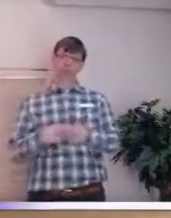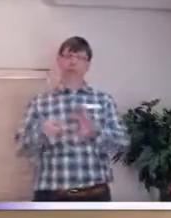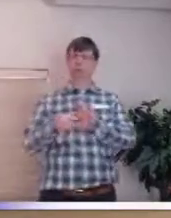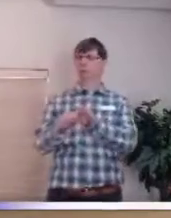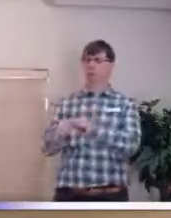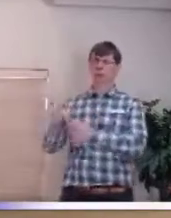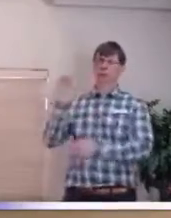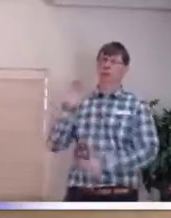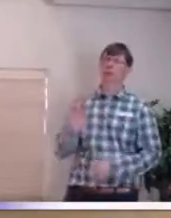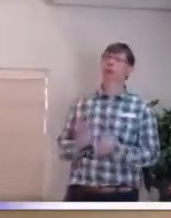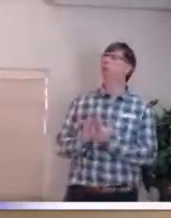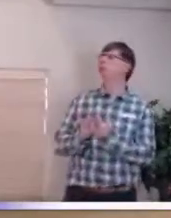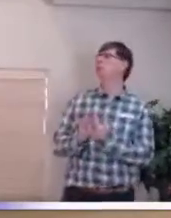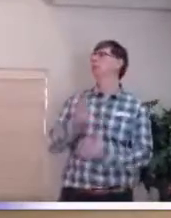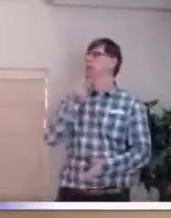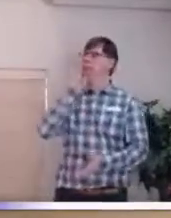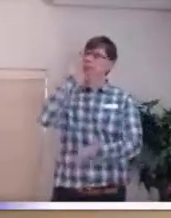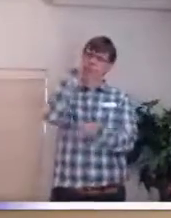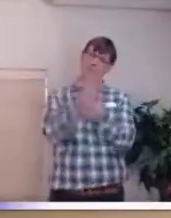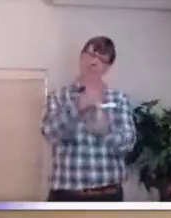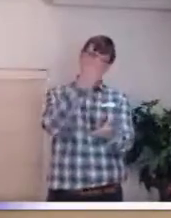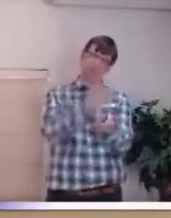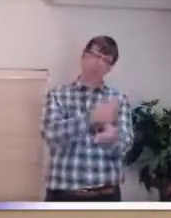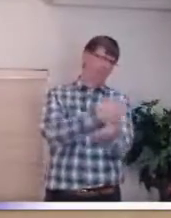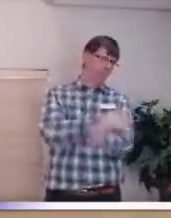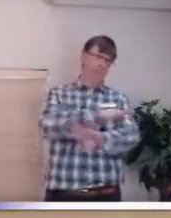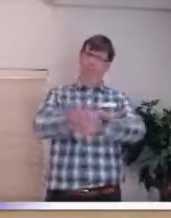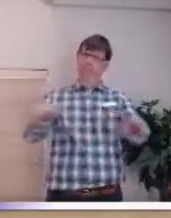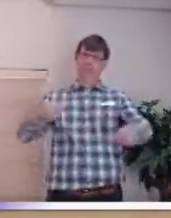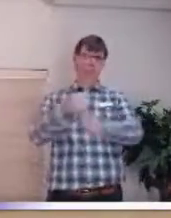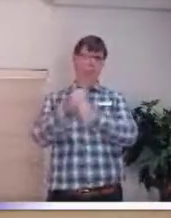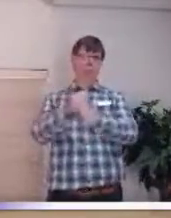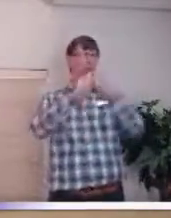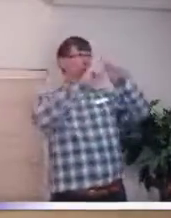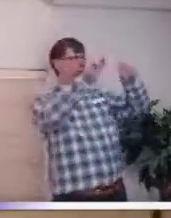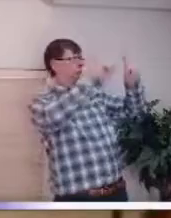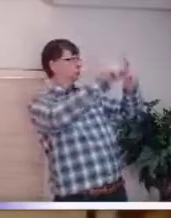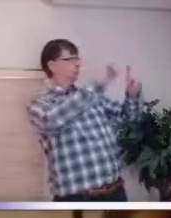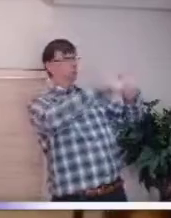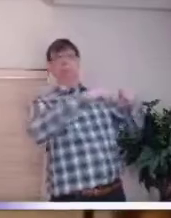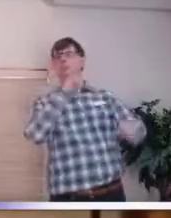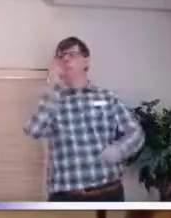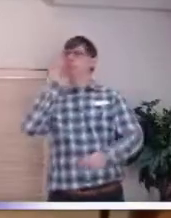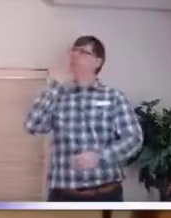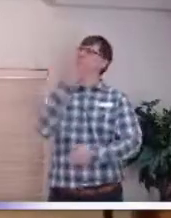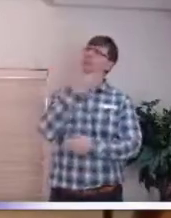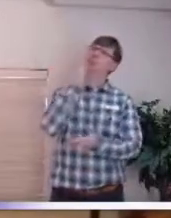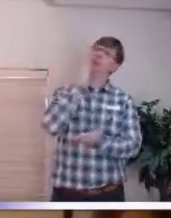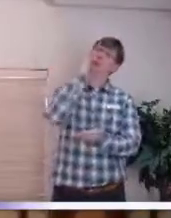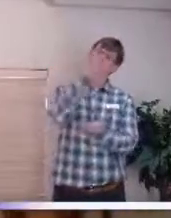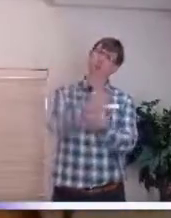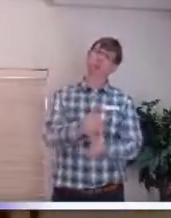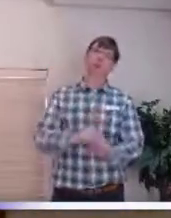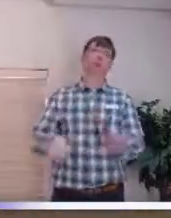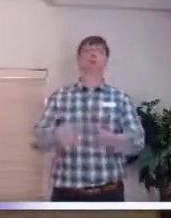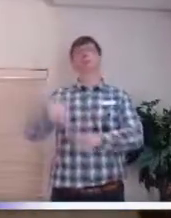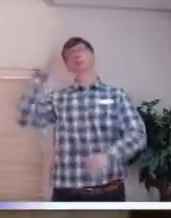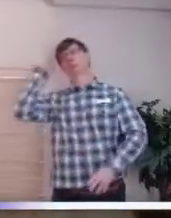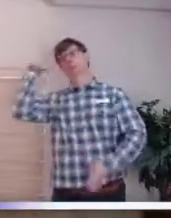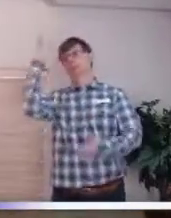It doesn't. The law makes no mistakes about being the law. It only knows how to be the